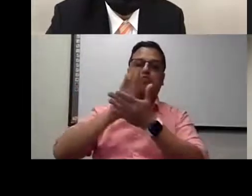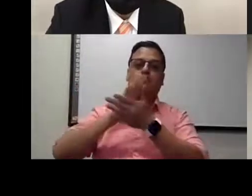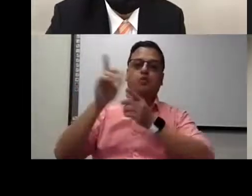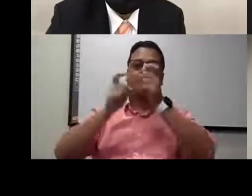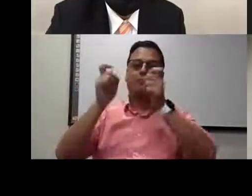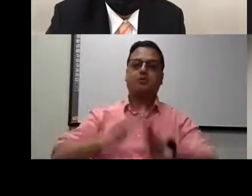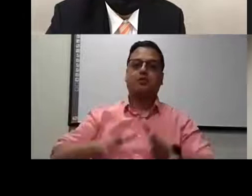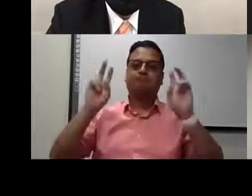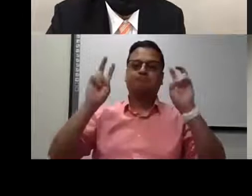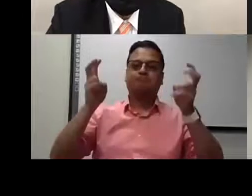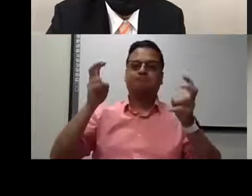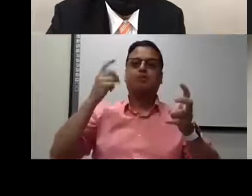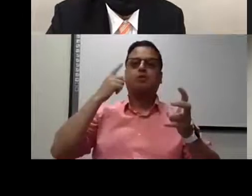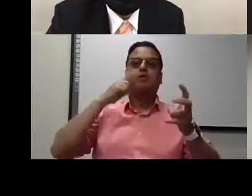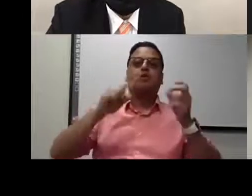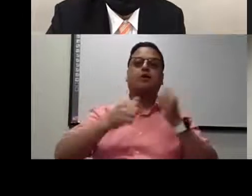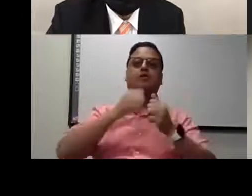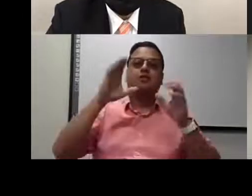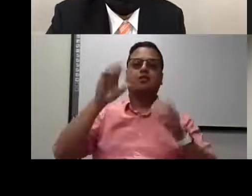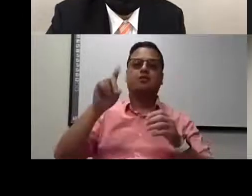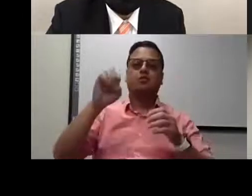administrator per Education Code